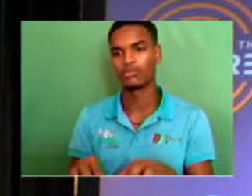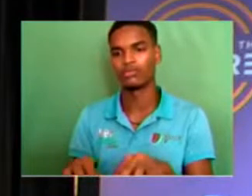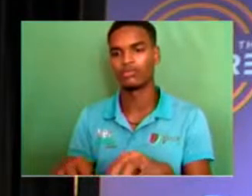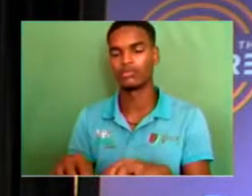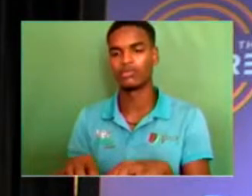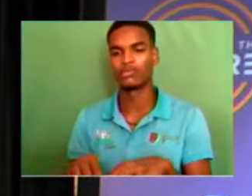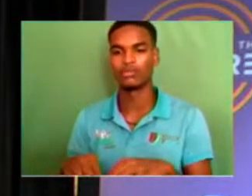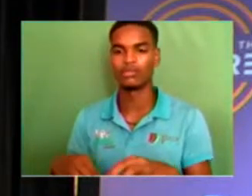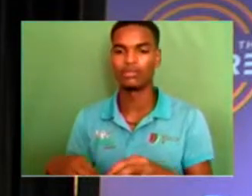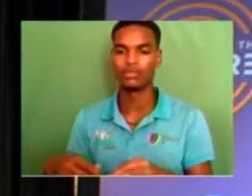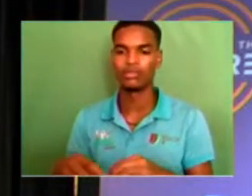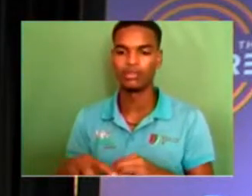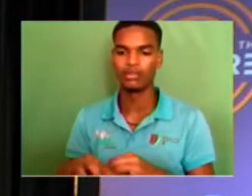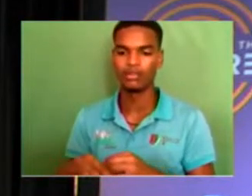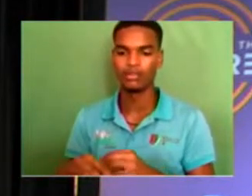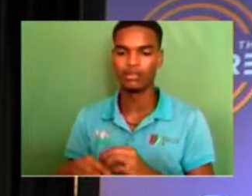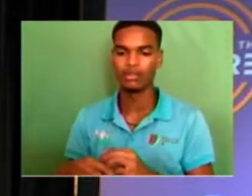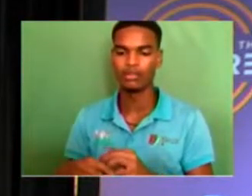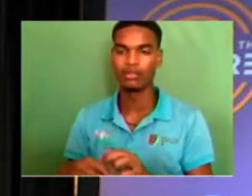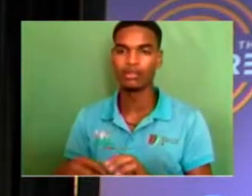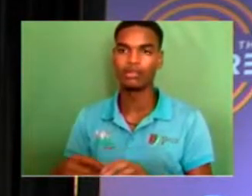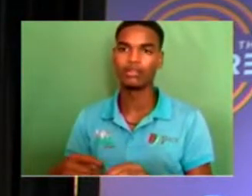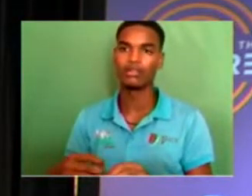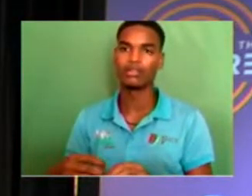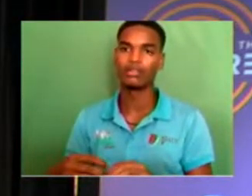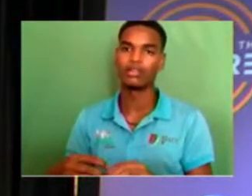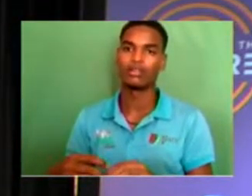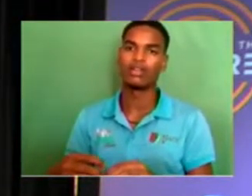As far as to get where you're talking about,